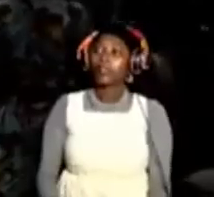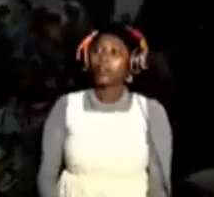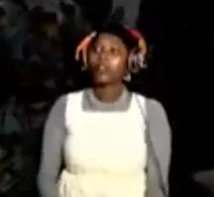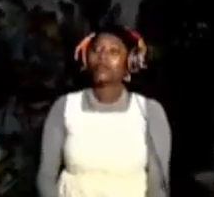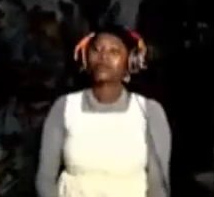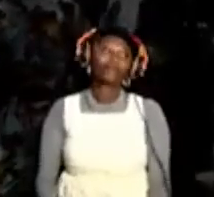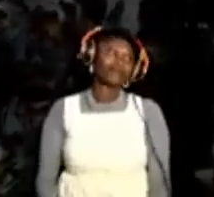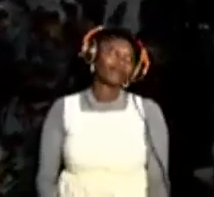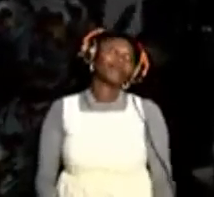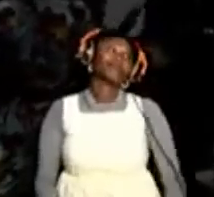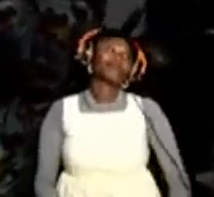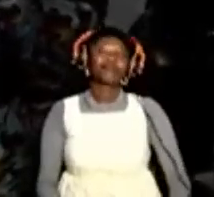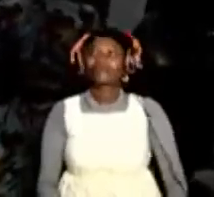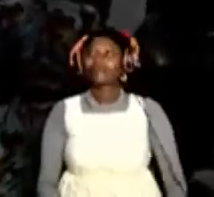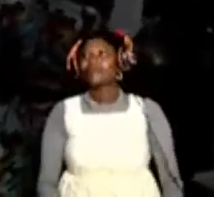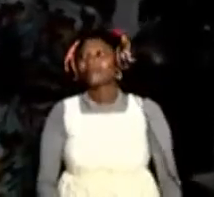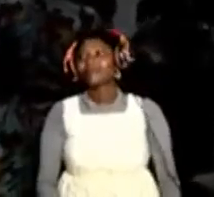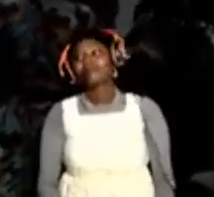God bless you, my dear brother.